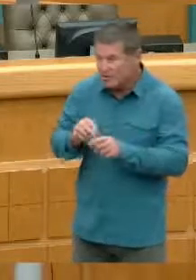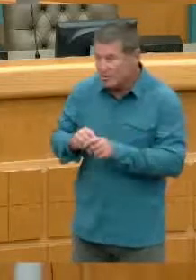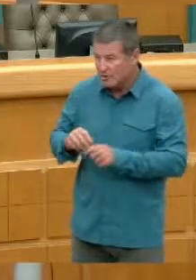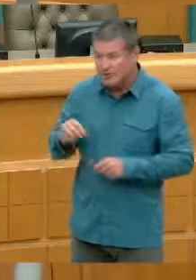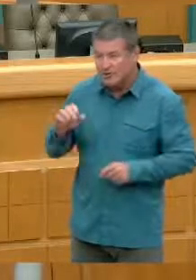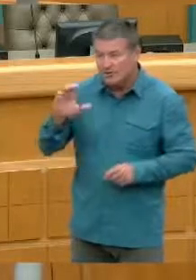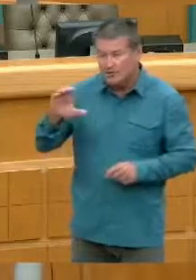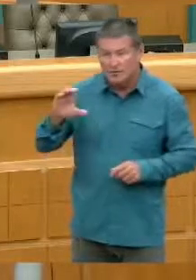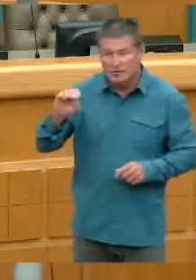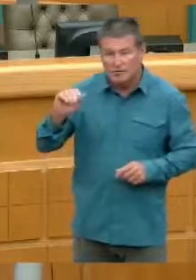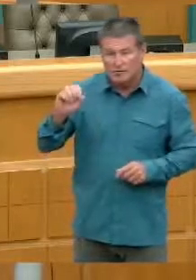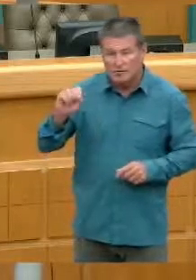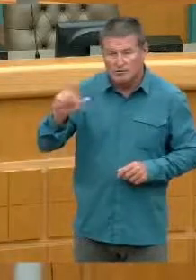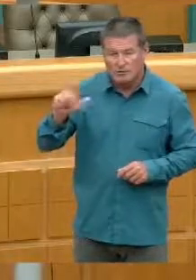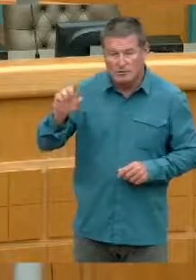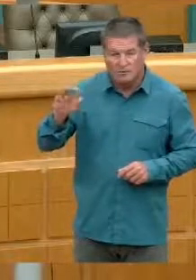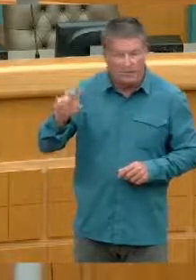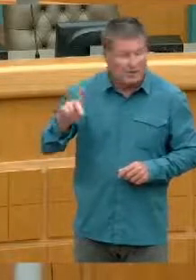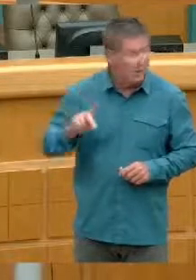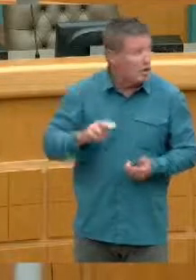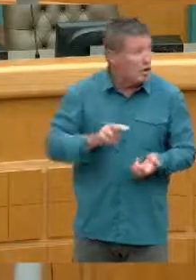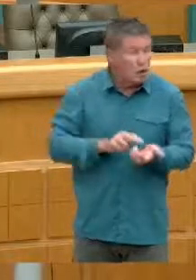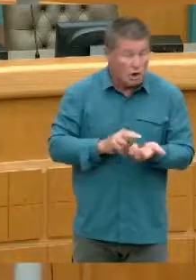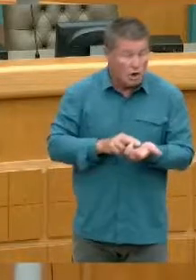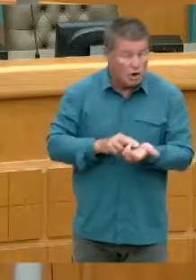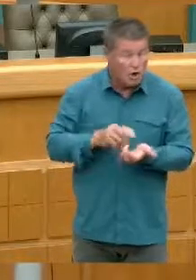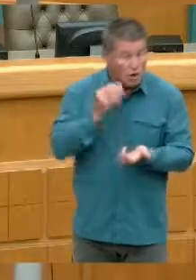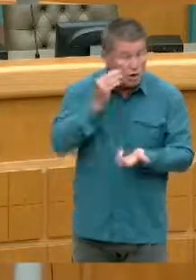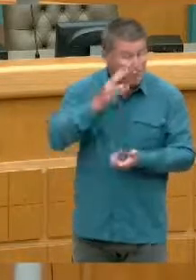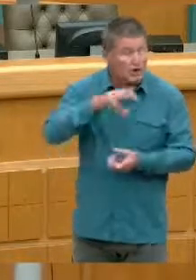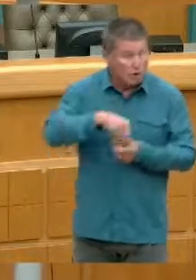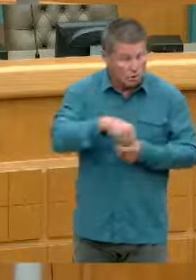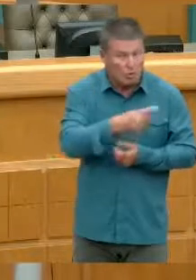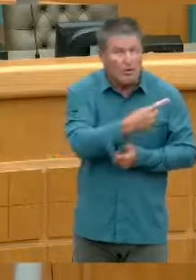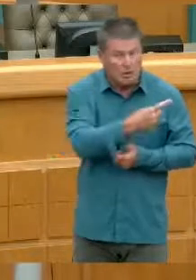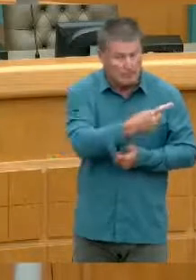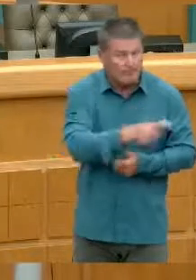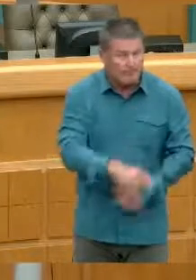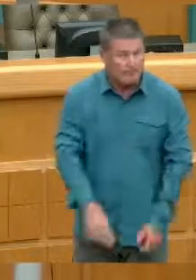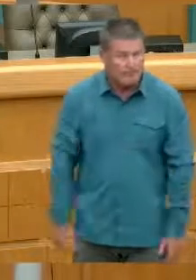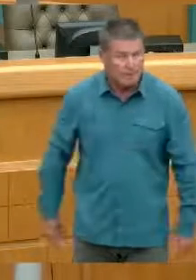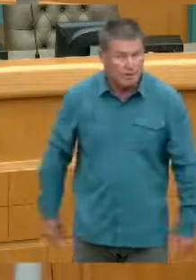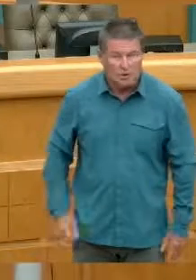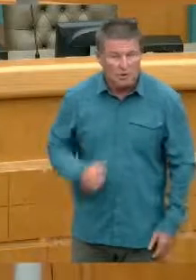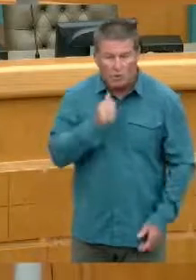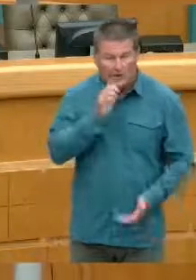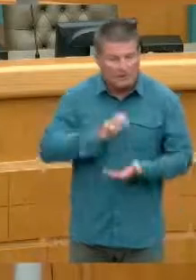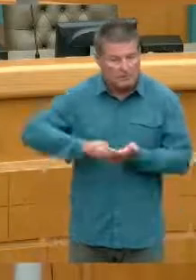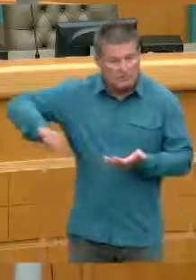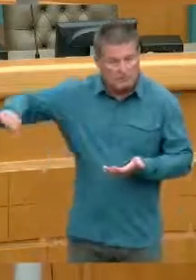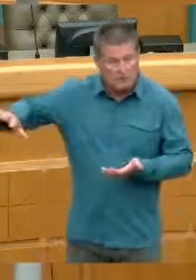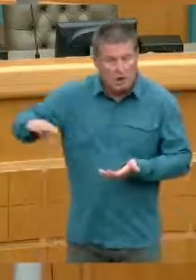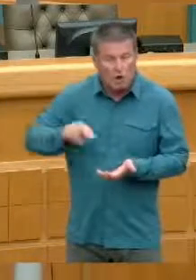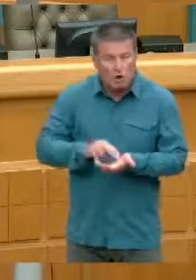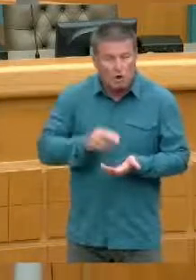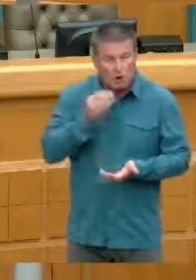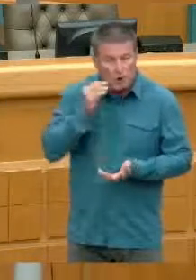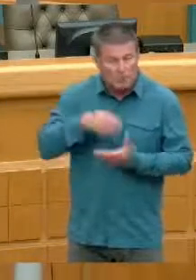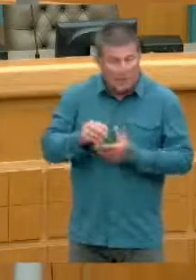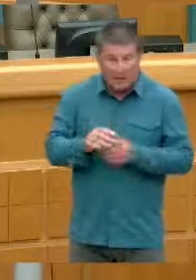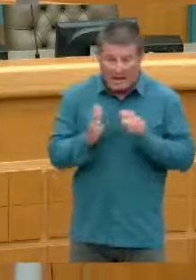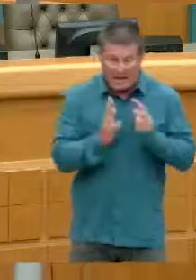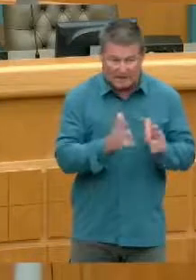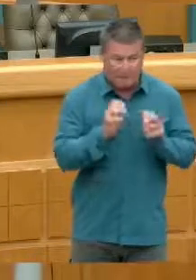area. The nursing homes were included in this model and the analysis. We didn't pull those out. So